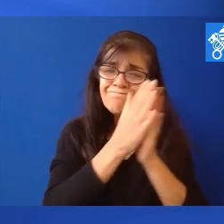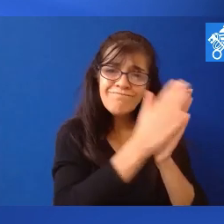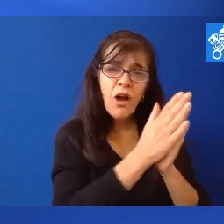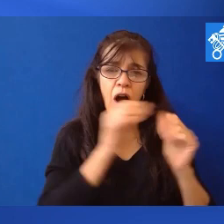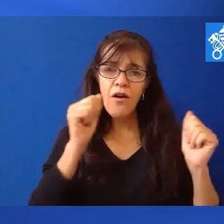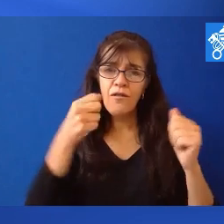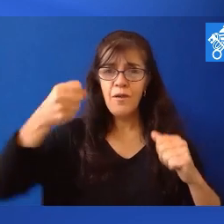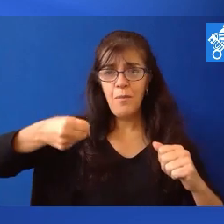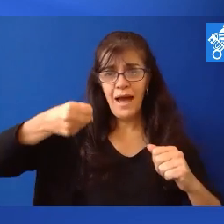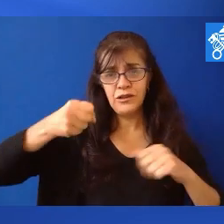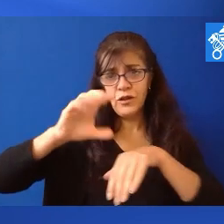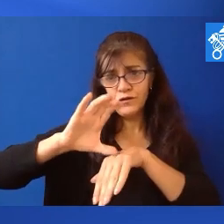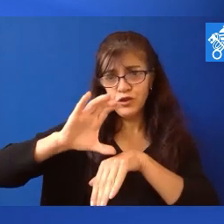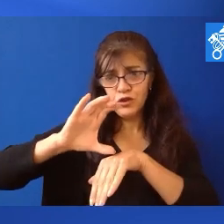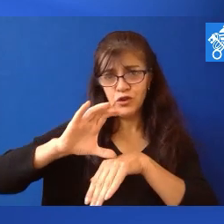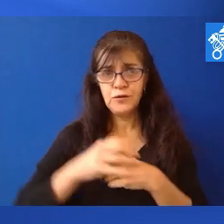de toda la Iglesia.